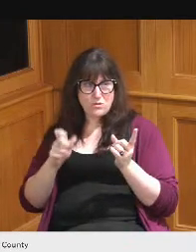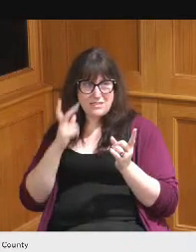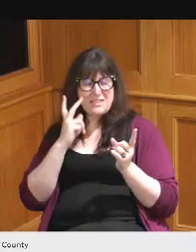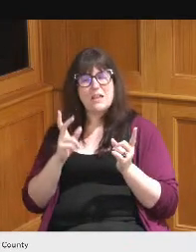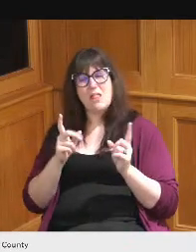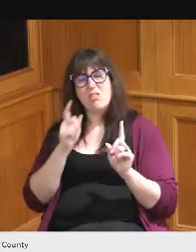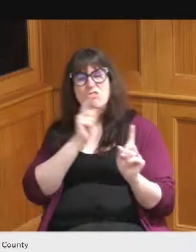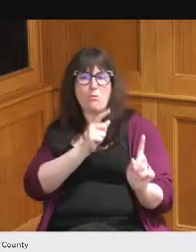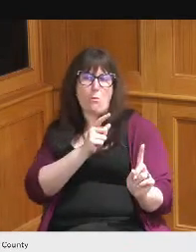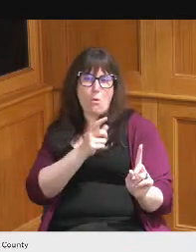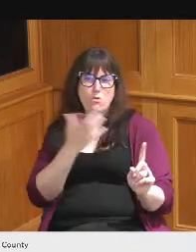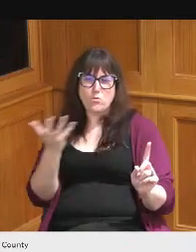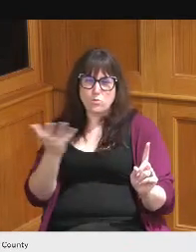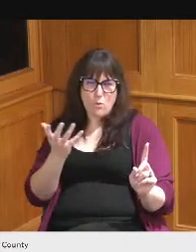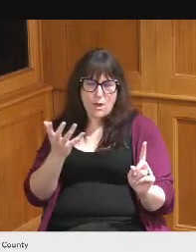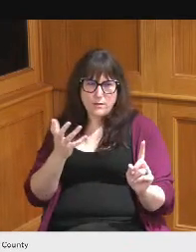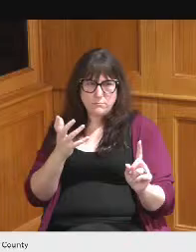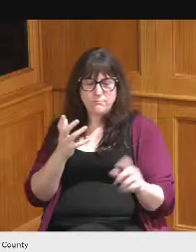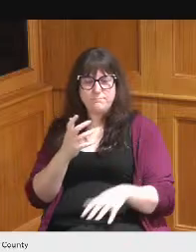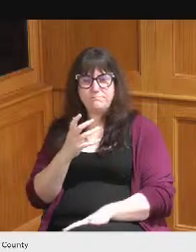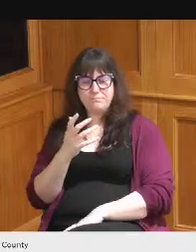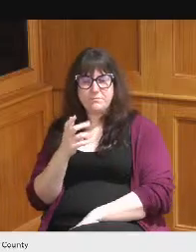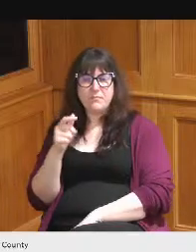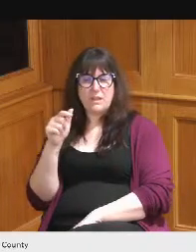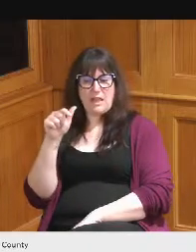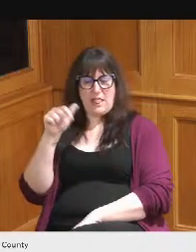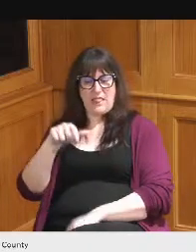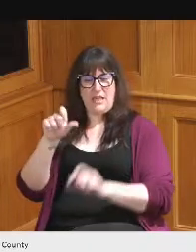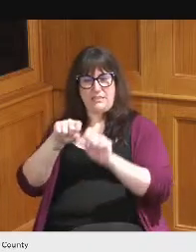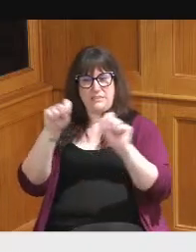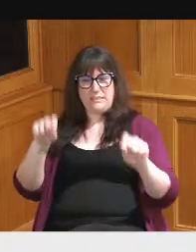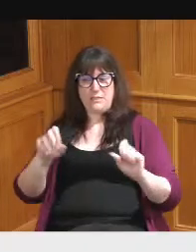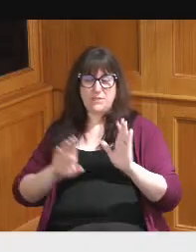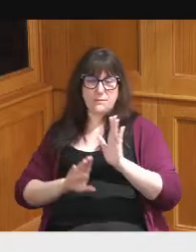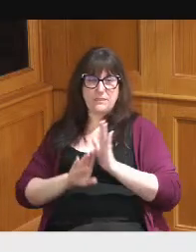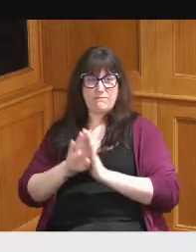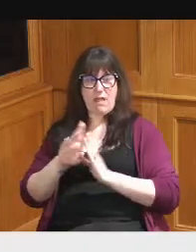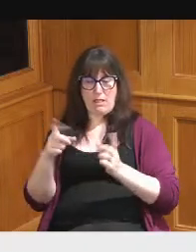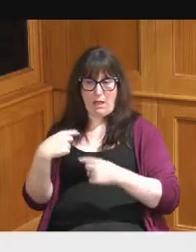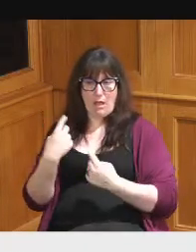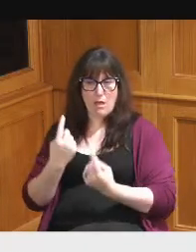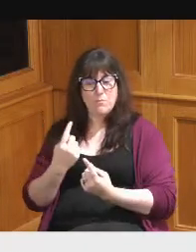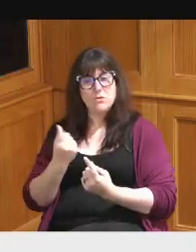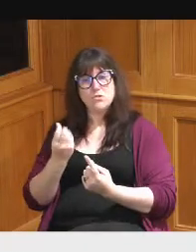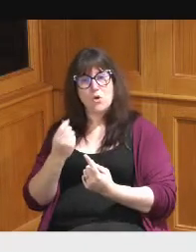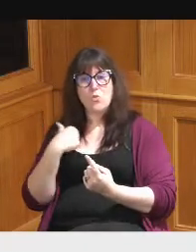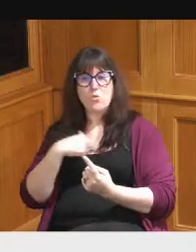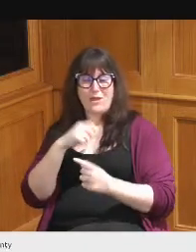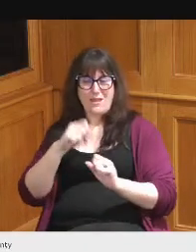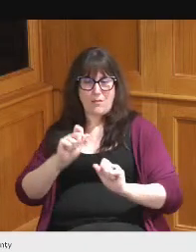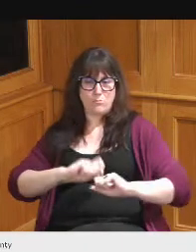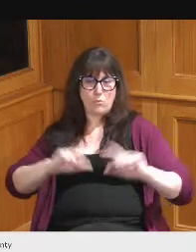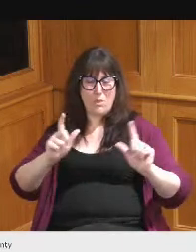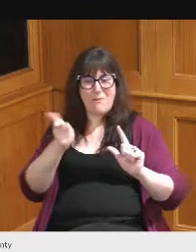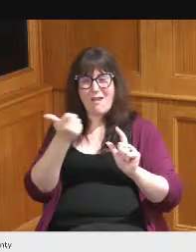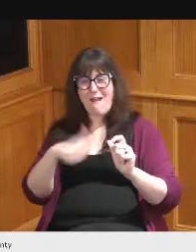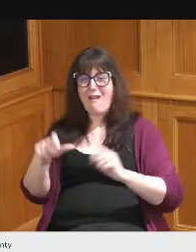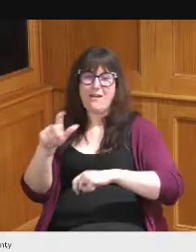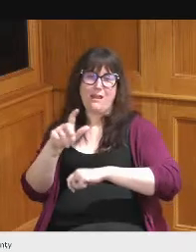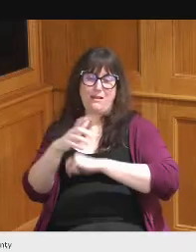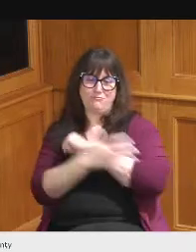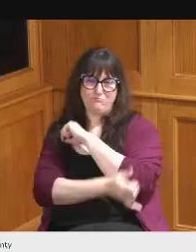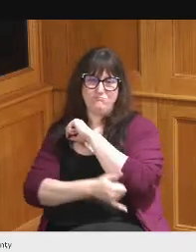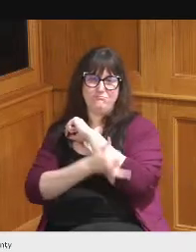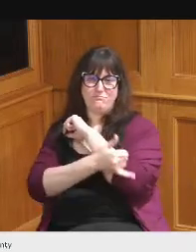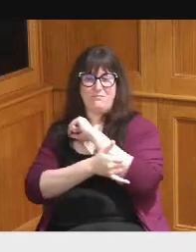point, this has been developed so that we can look at any region and any county in Ohio. So for